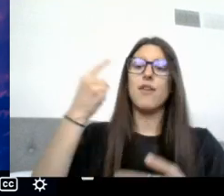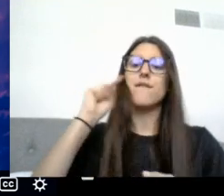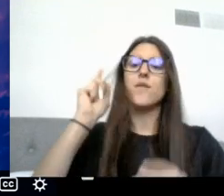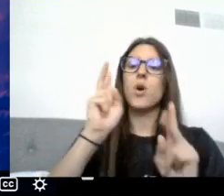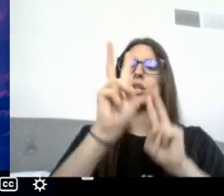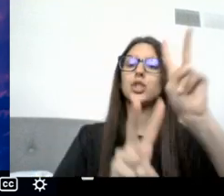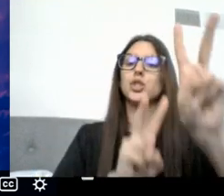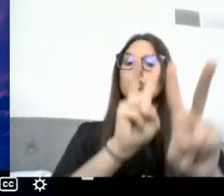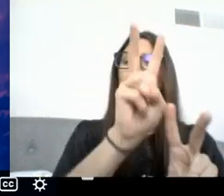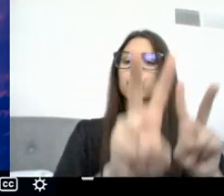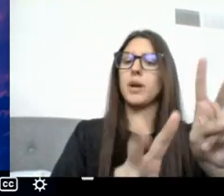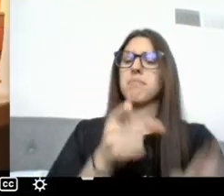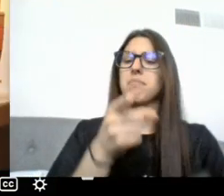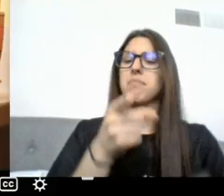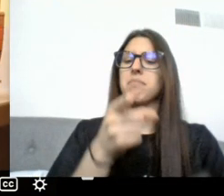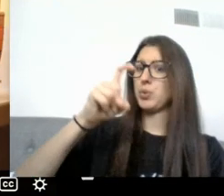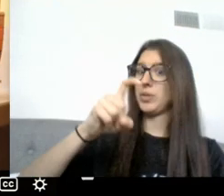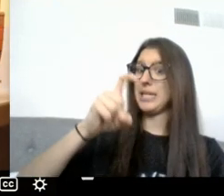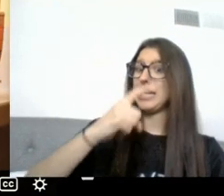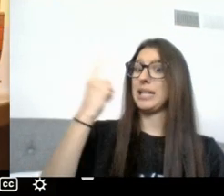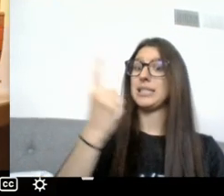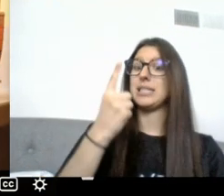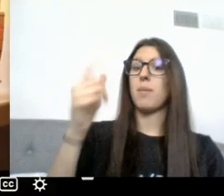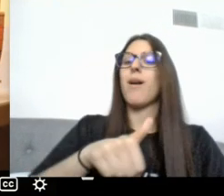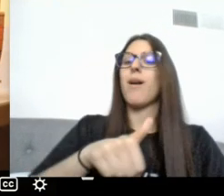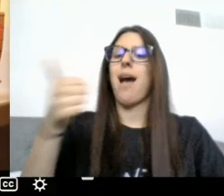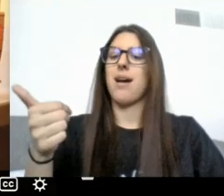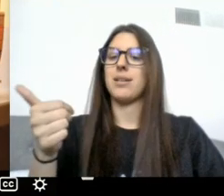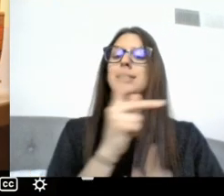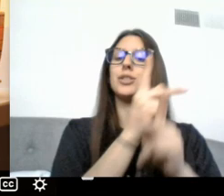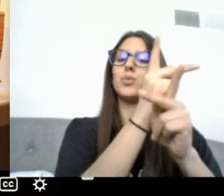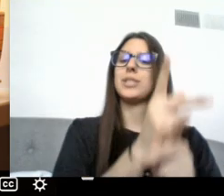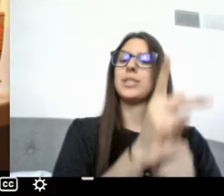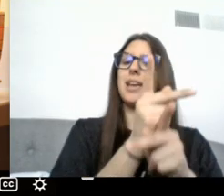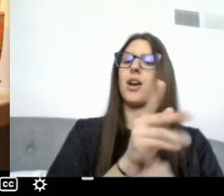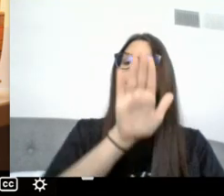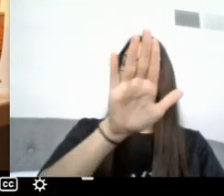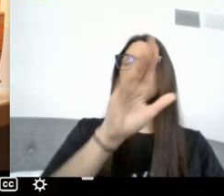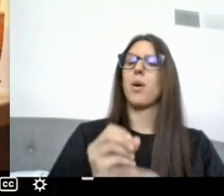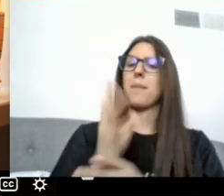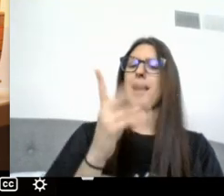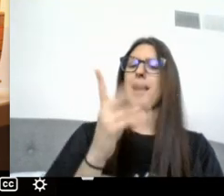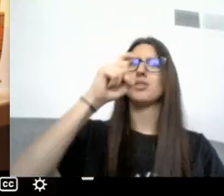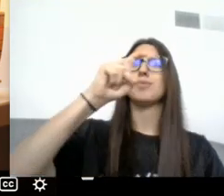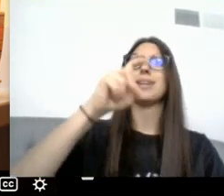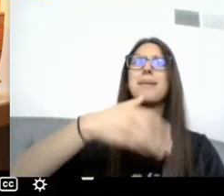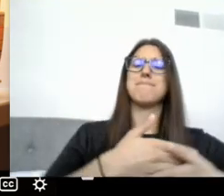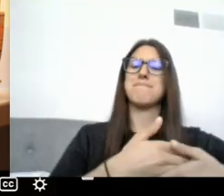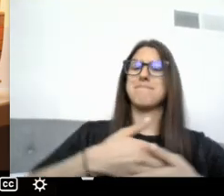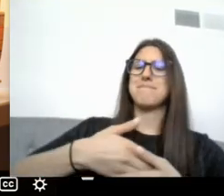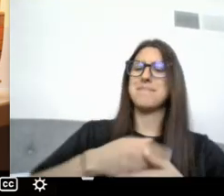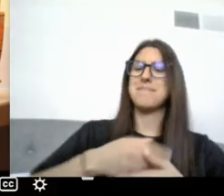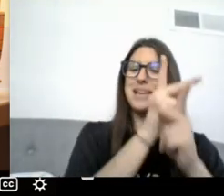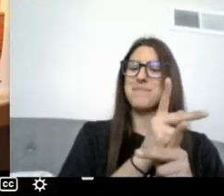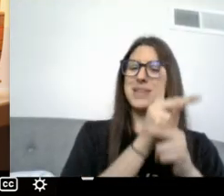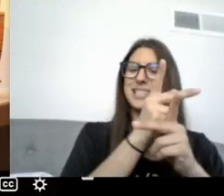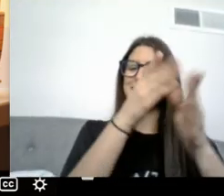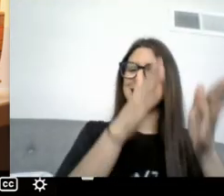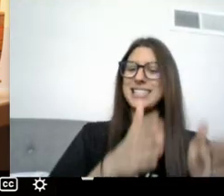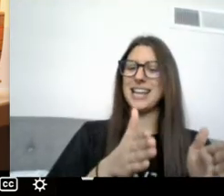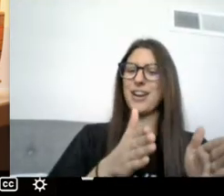weeks, you'll need someone to take care of your plants. You'll need a babysitter for your plants. You'll need a plant sitter.